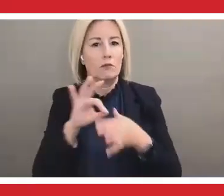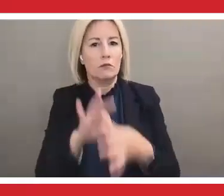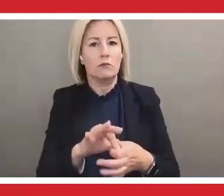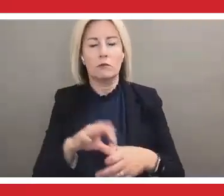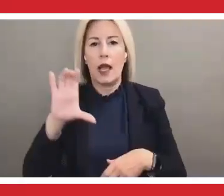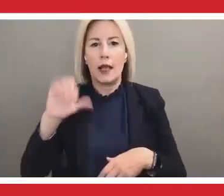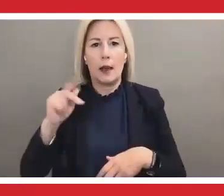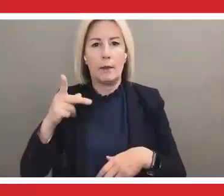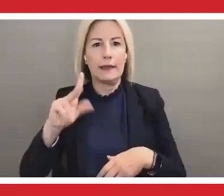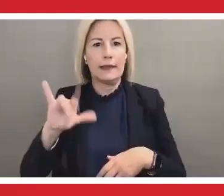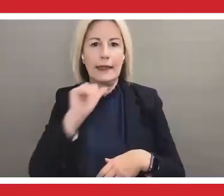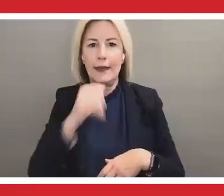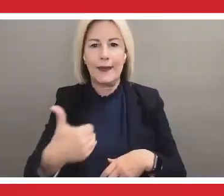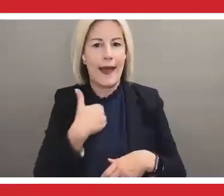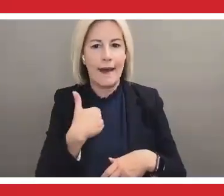the